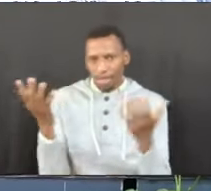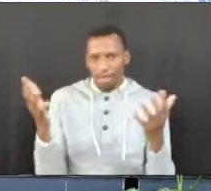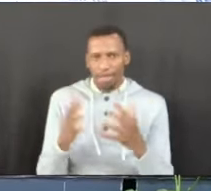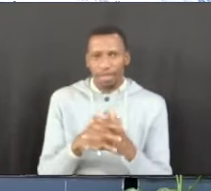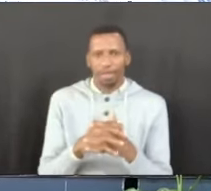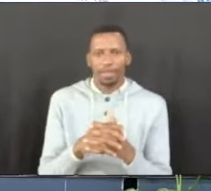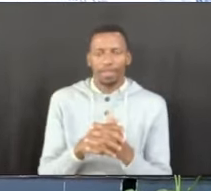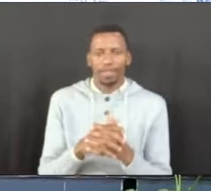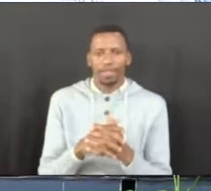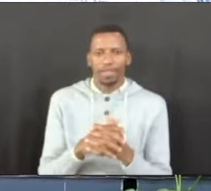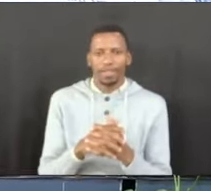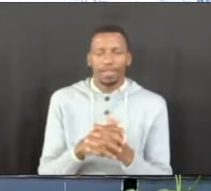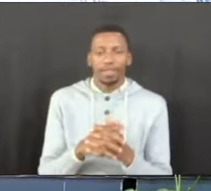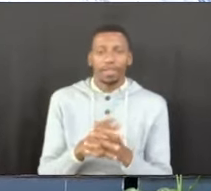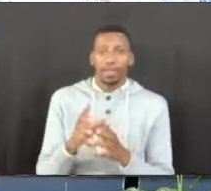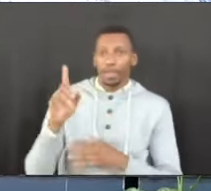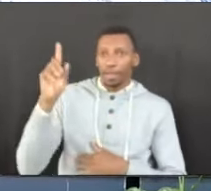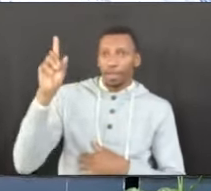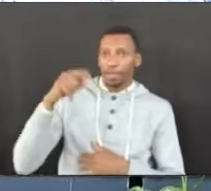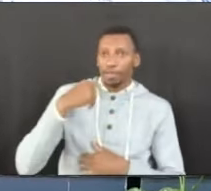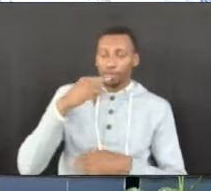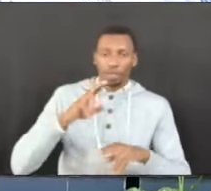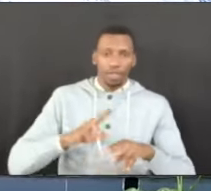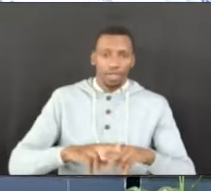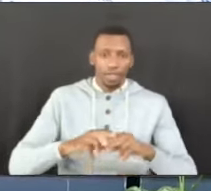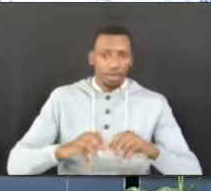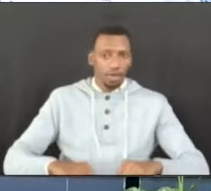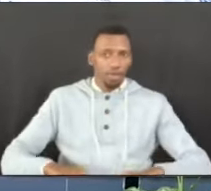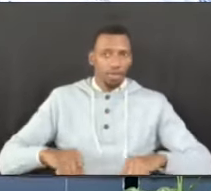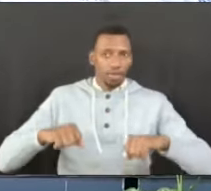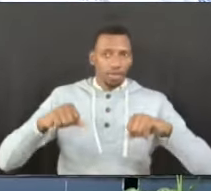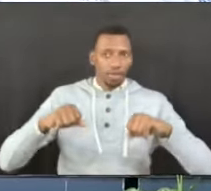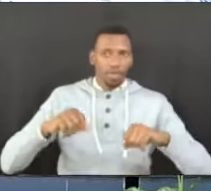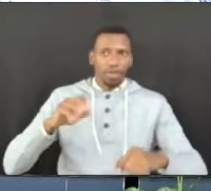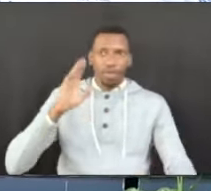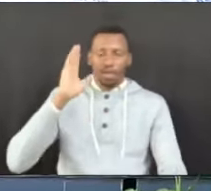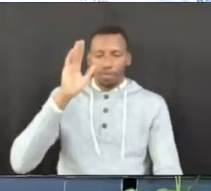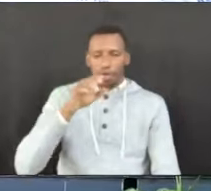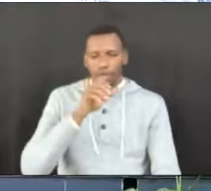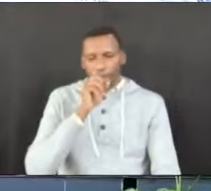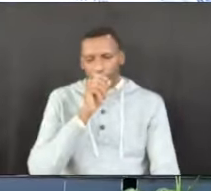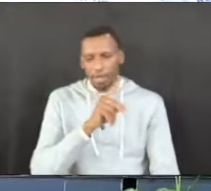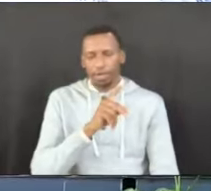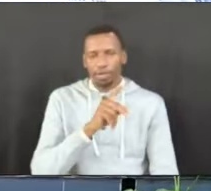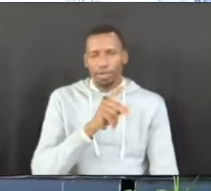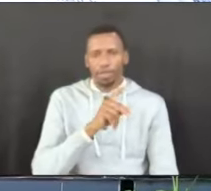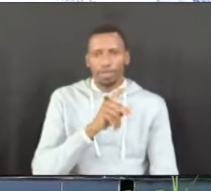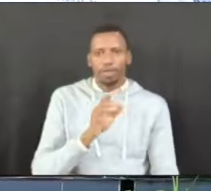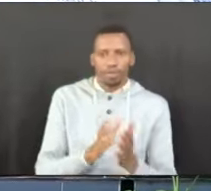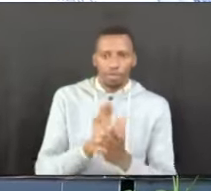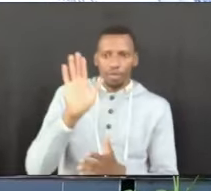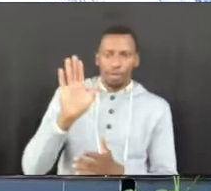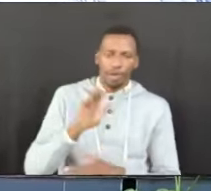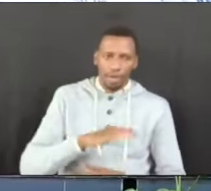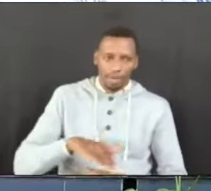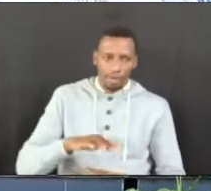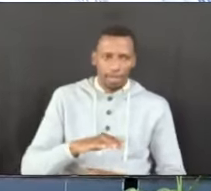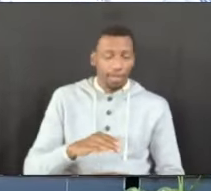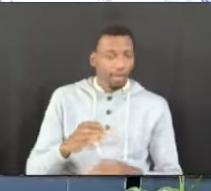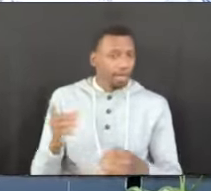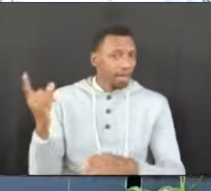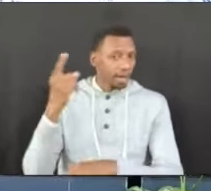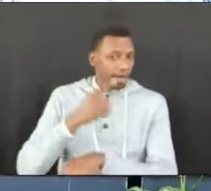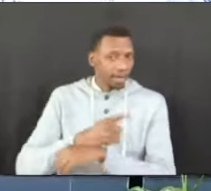And he who sits on the throne will do what? He will shelter them with his presence. Beloved, a day is coming